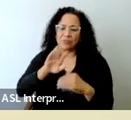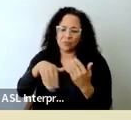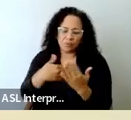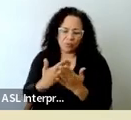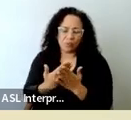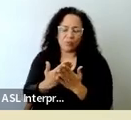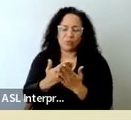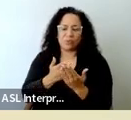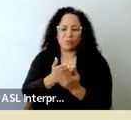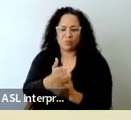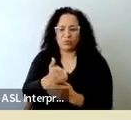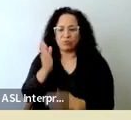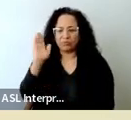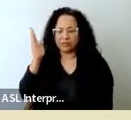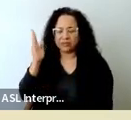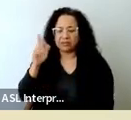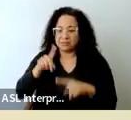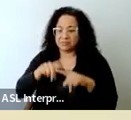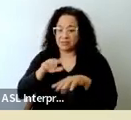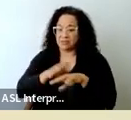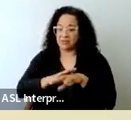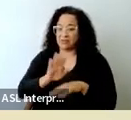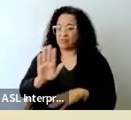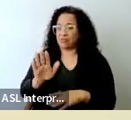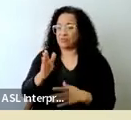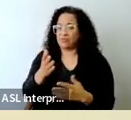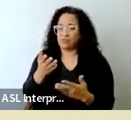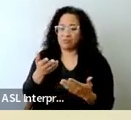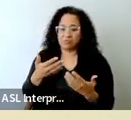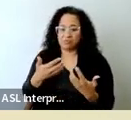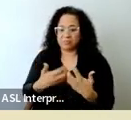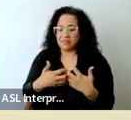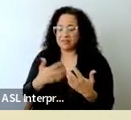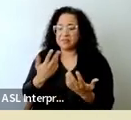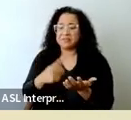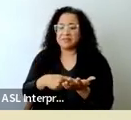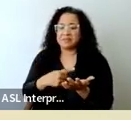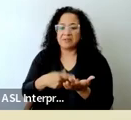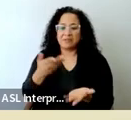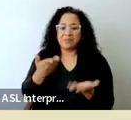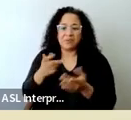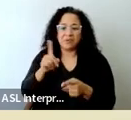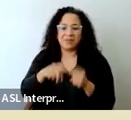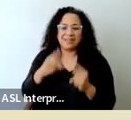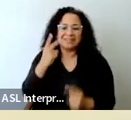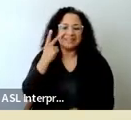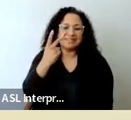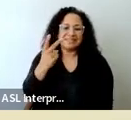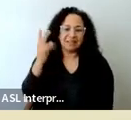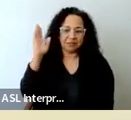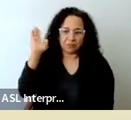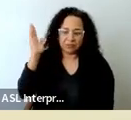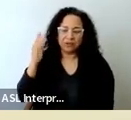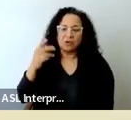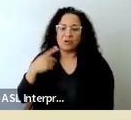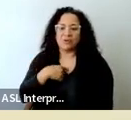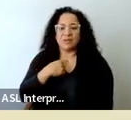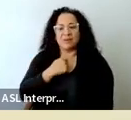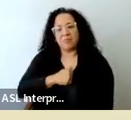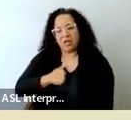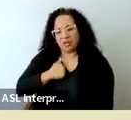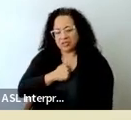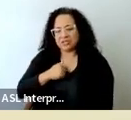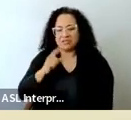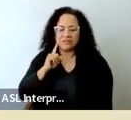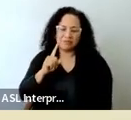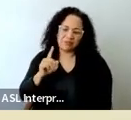presentation. Depending on your device, this may mean that sometimes you cannot see the presenter. We do apologize for